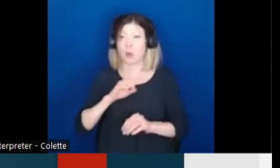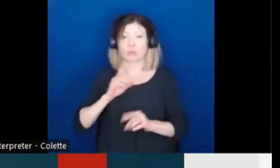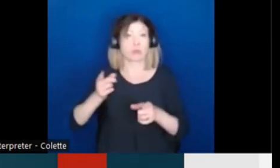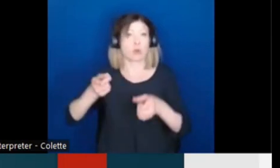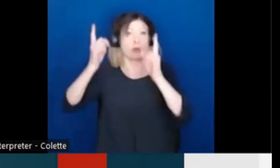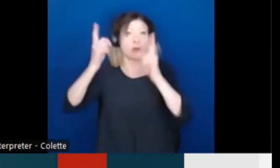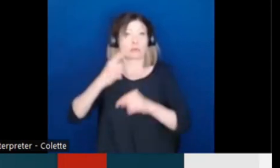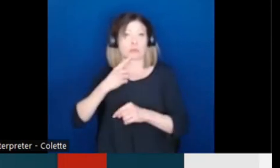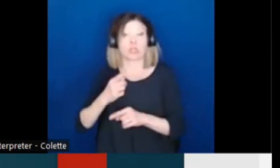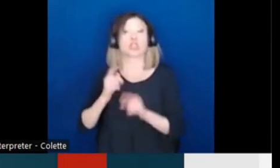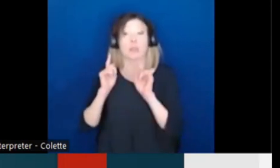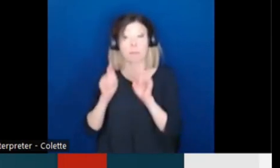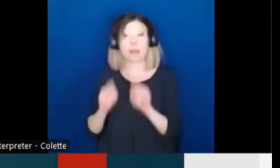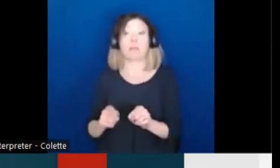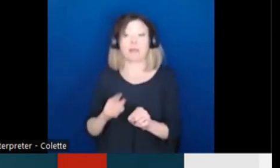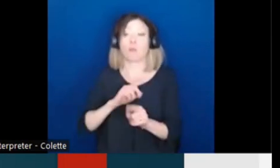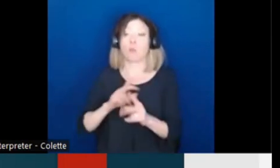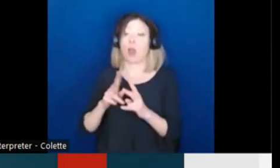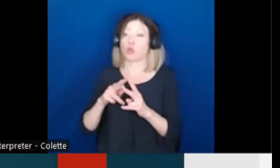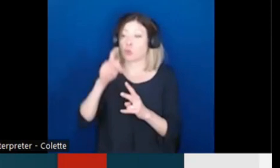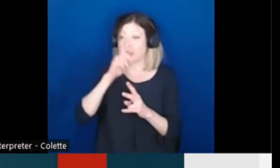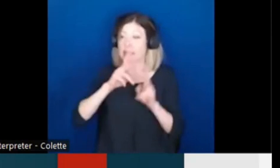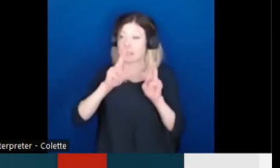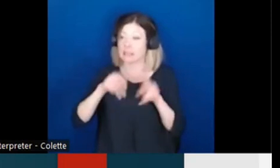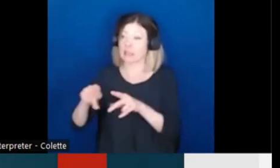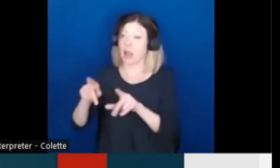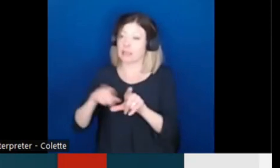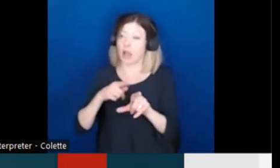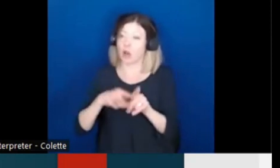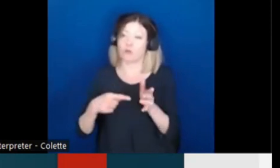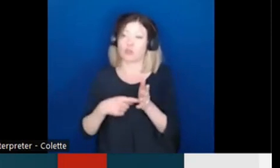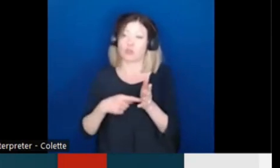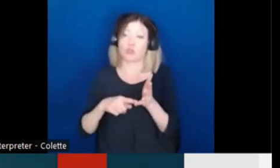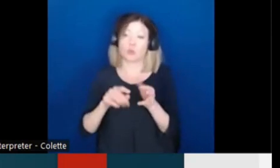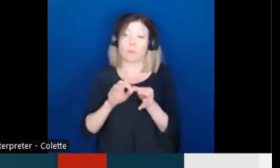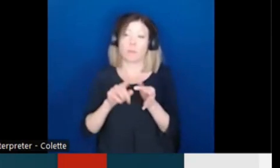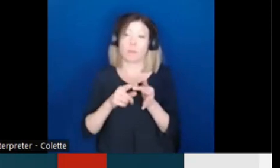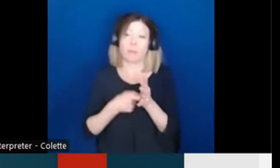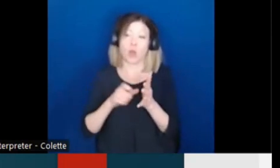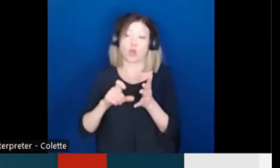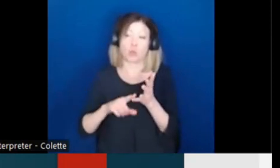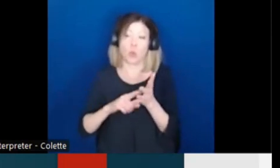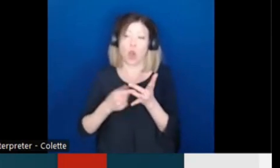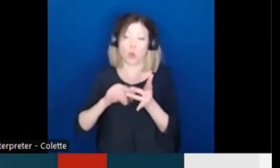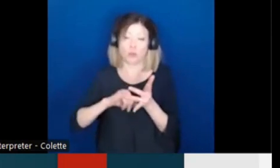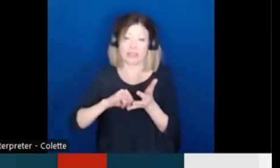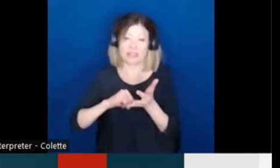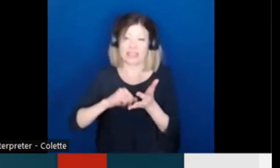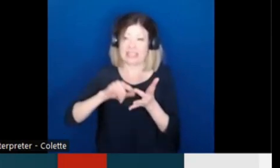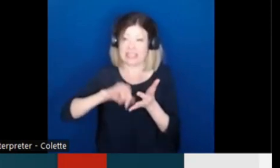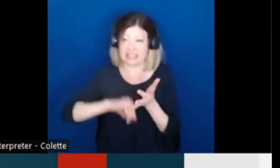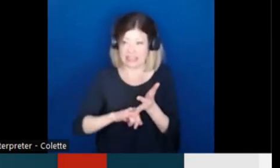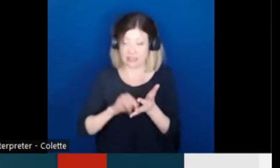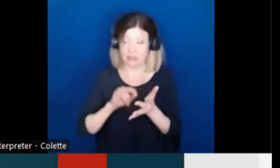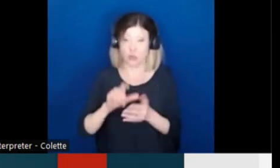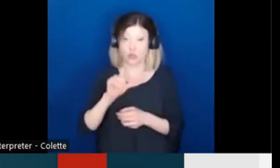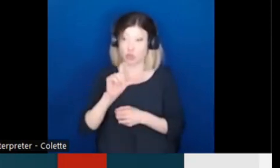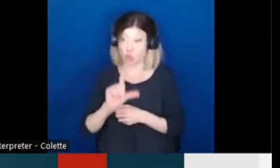she really taps into that. She minds that experience and writes this really vivid, really